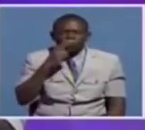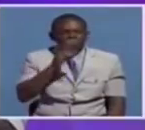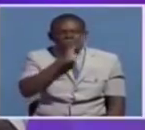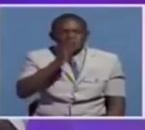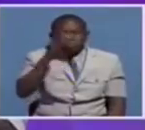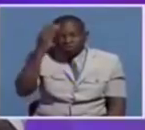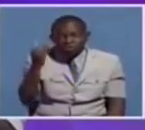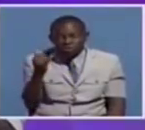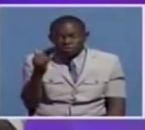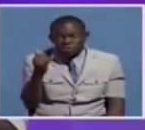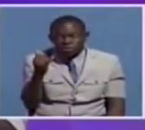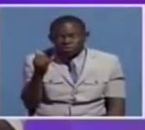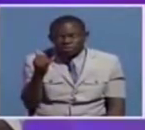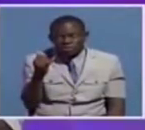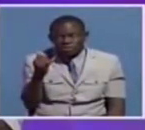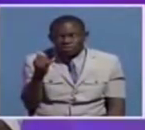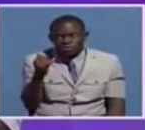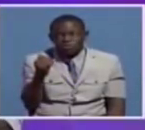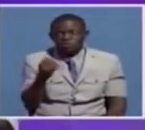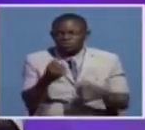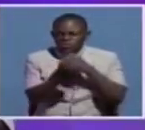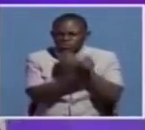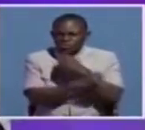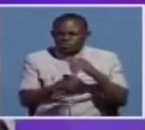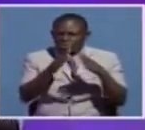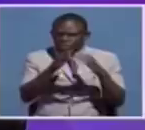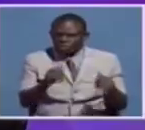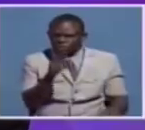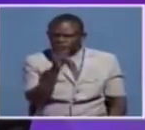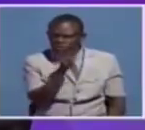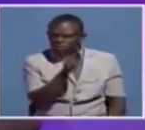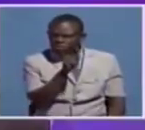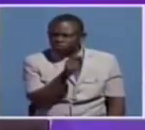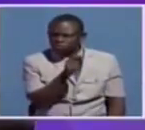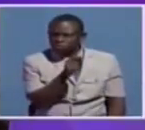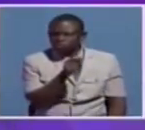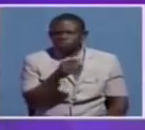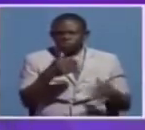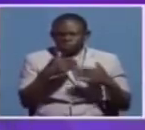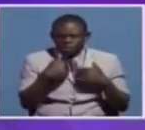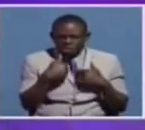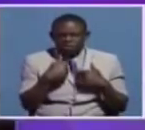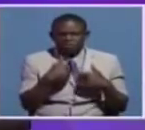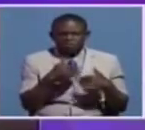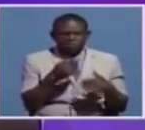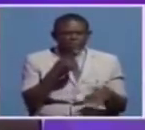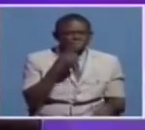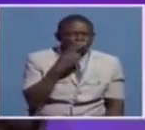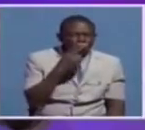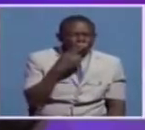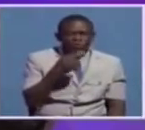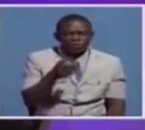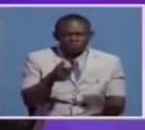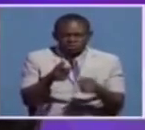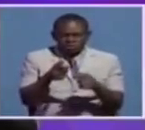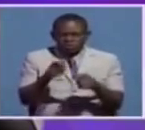the lodger, the receiving room, the State House, they had this system of putting cigarettes and cigarette lighters right there, a whole box